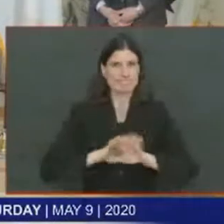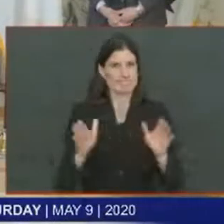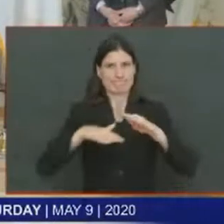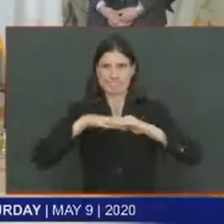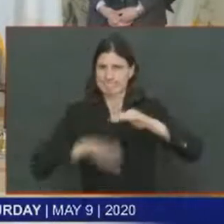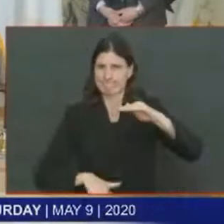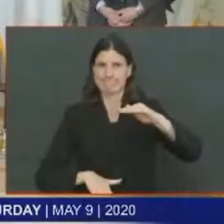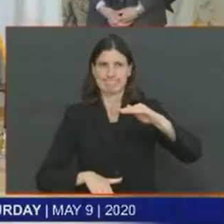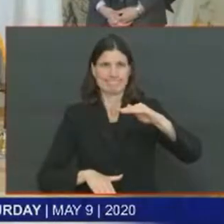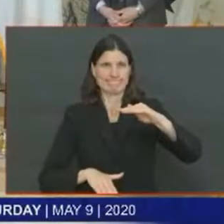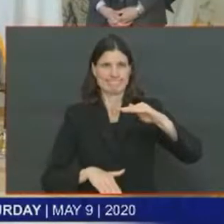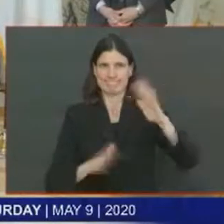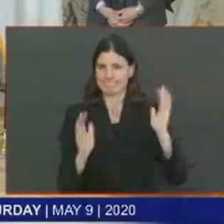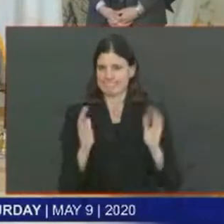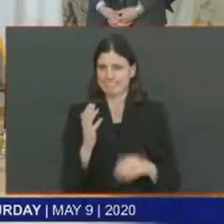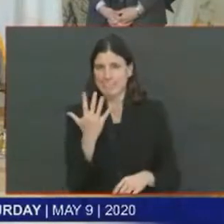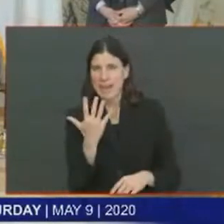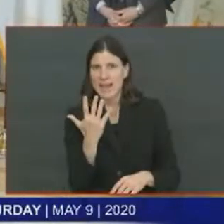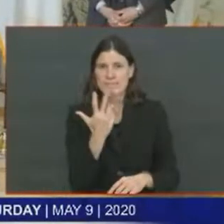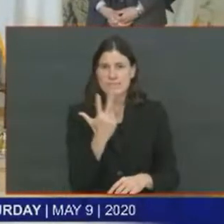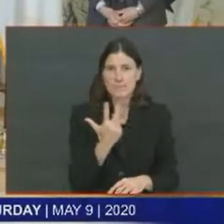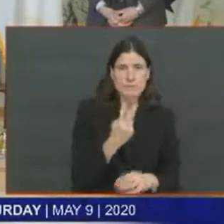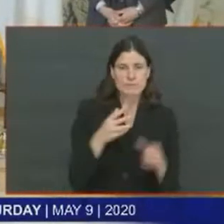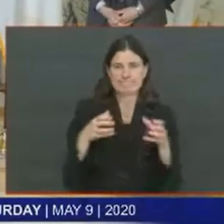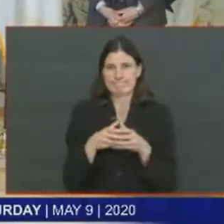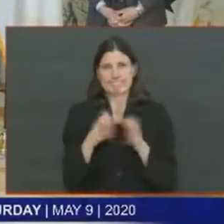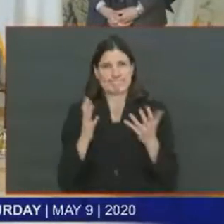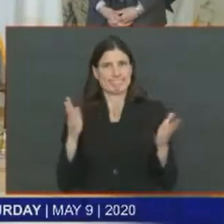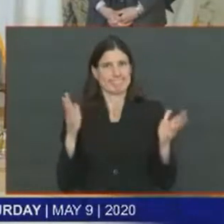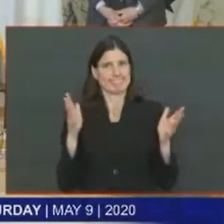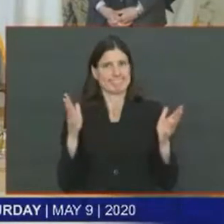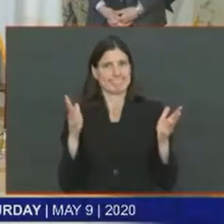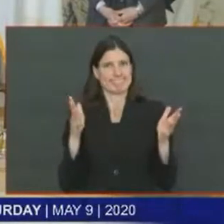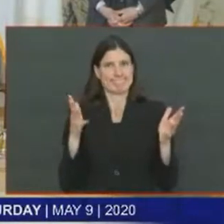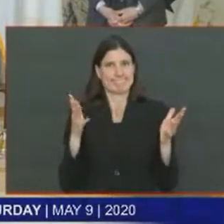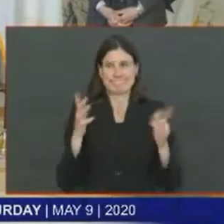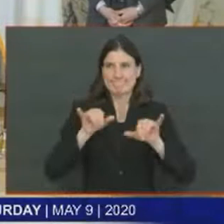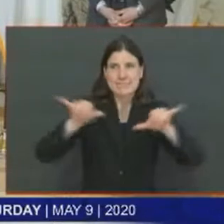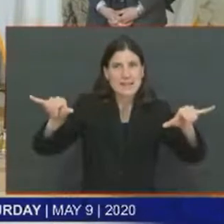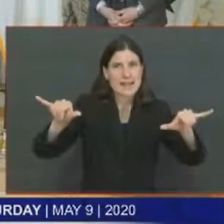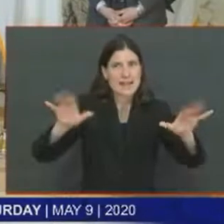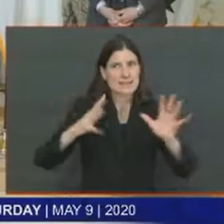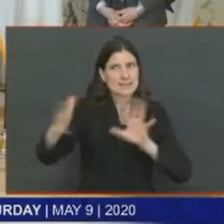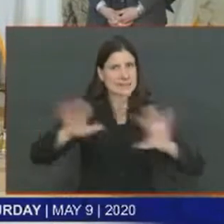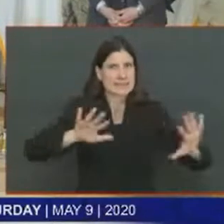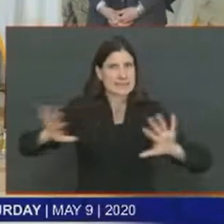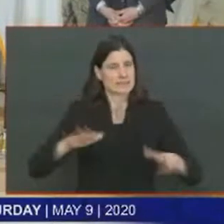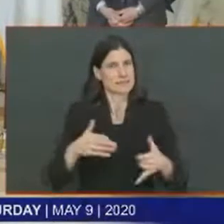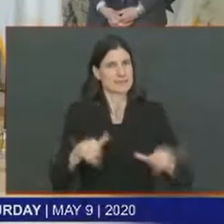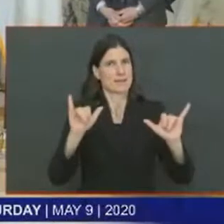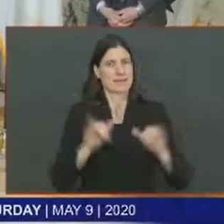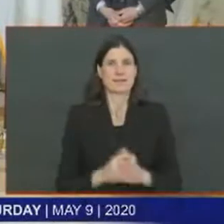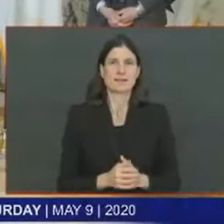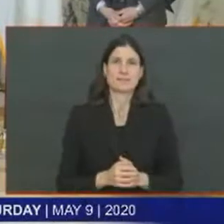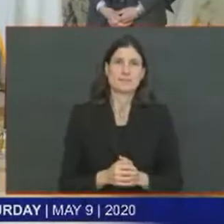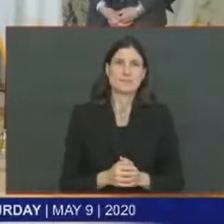time. I want to make a few specific announcements. The next 3 announcements I'm going to